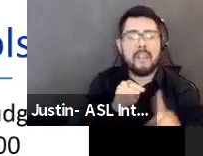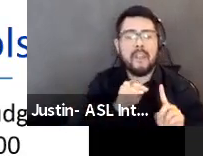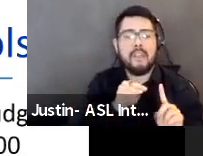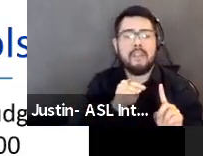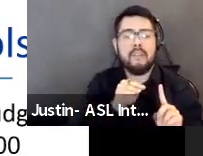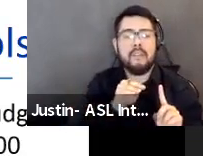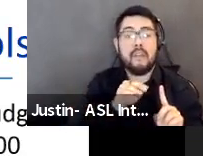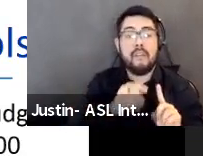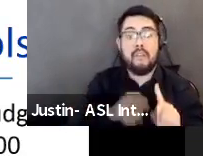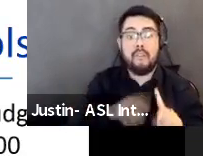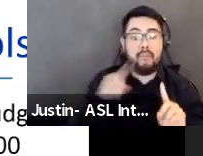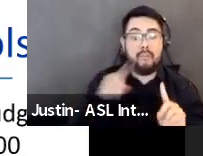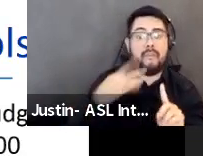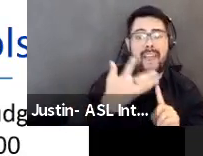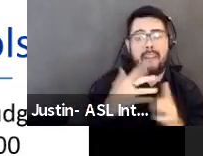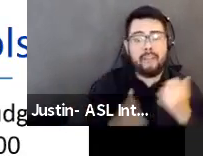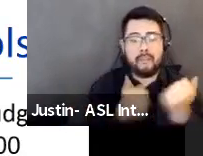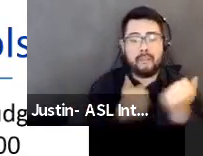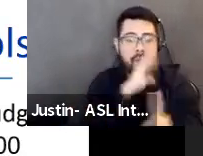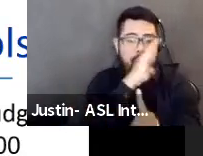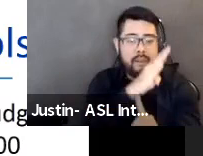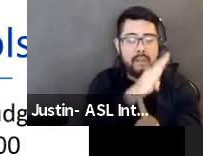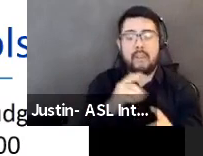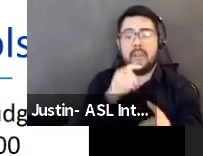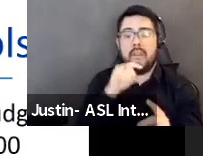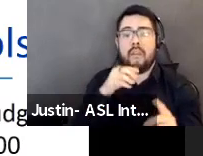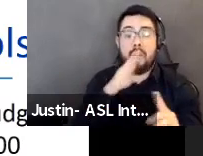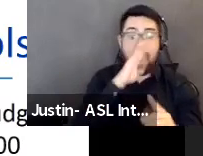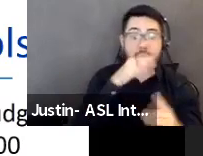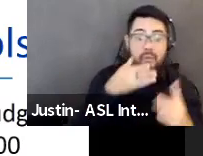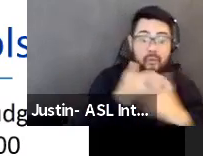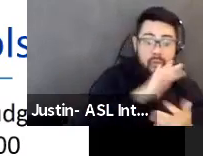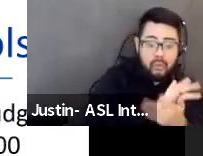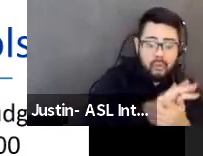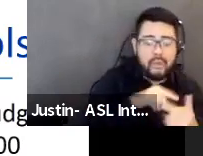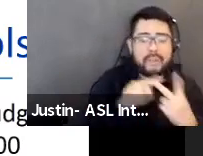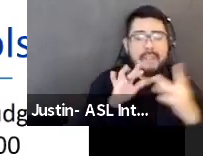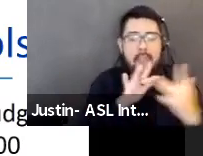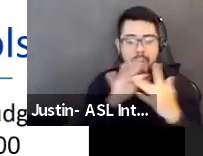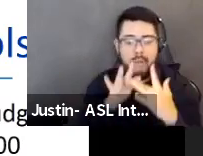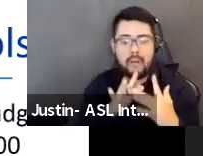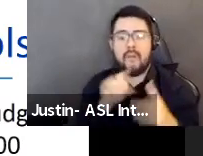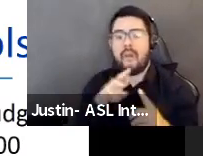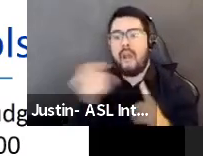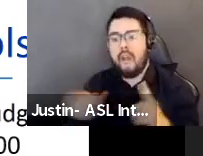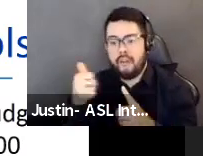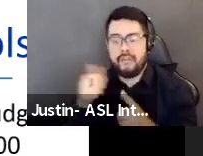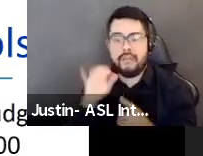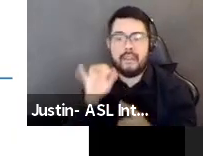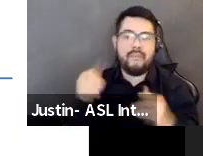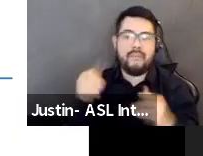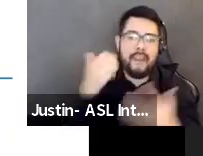provided directly to schools through citywide or through network offices being in schools every day